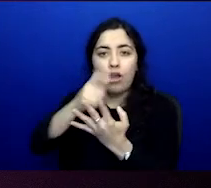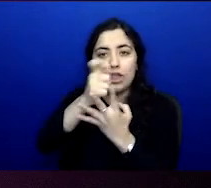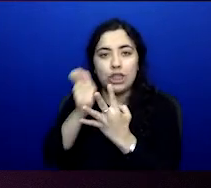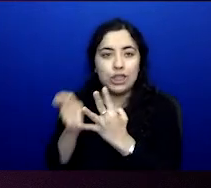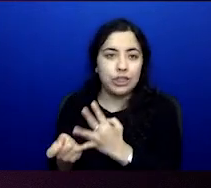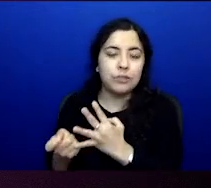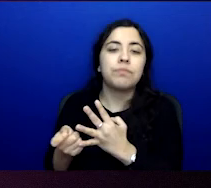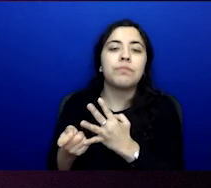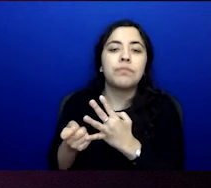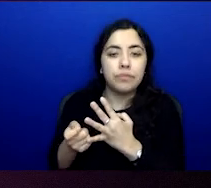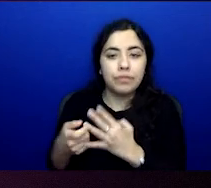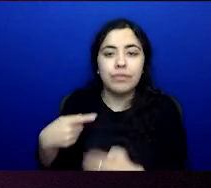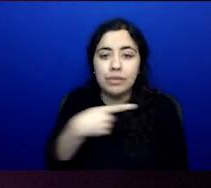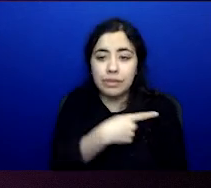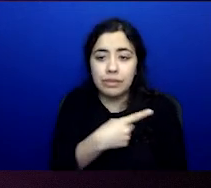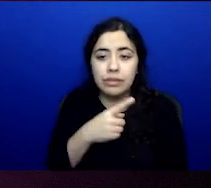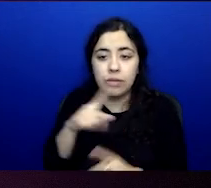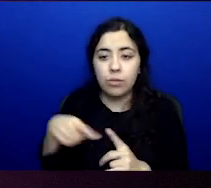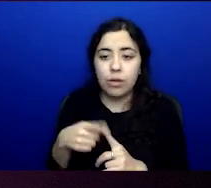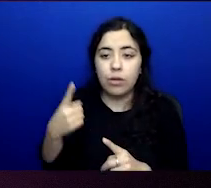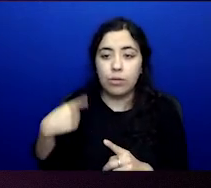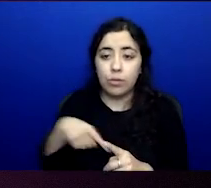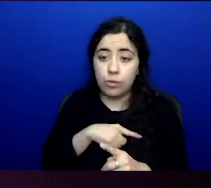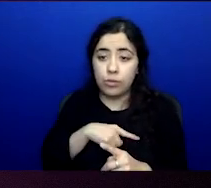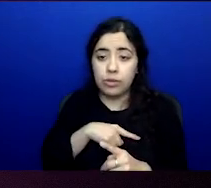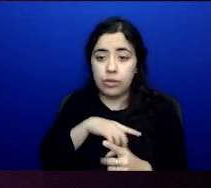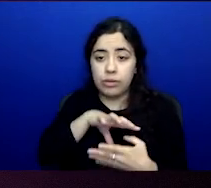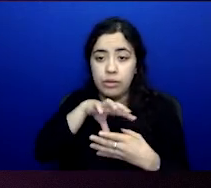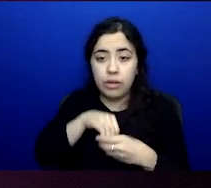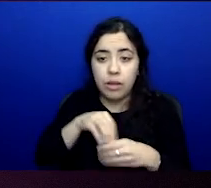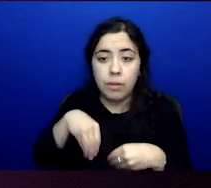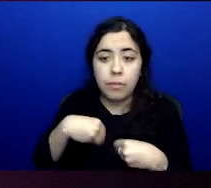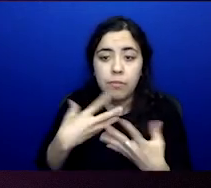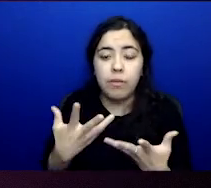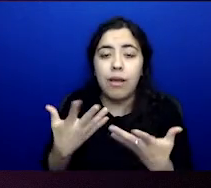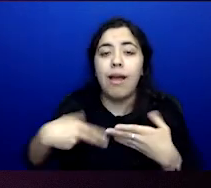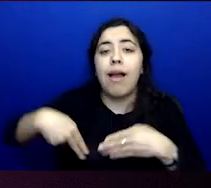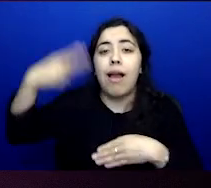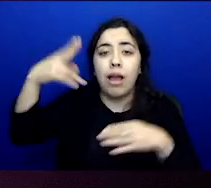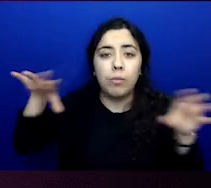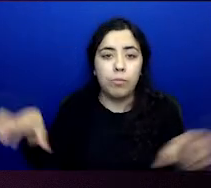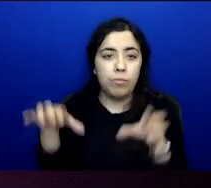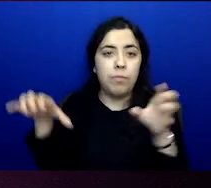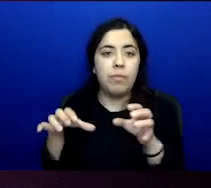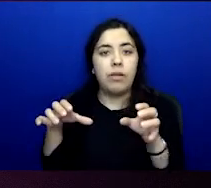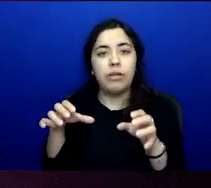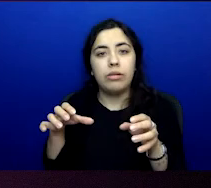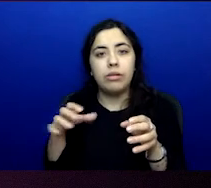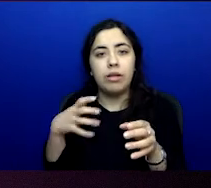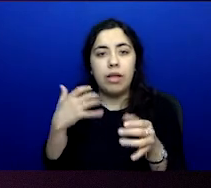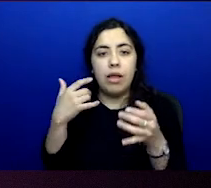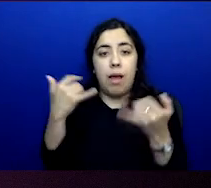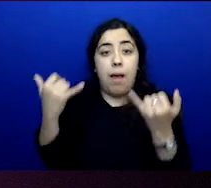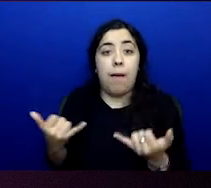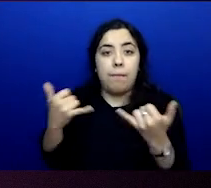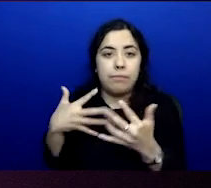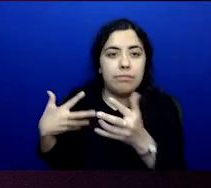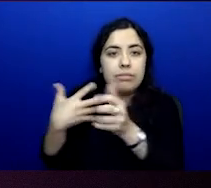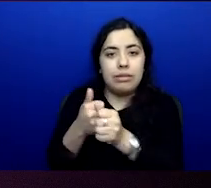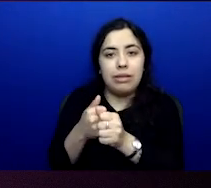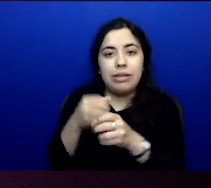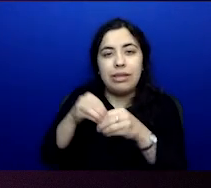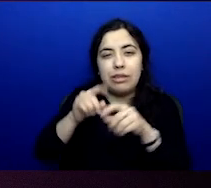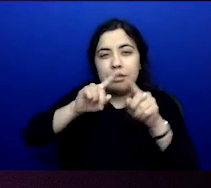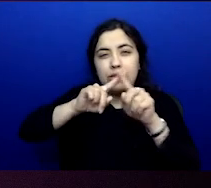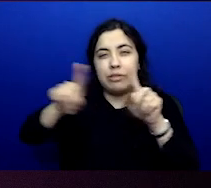words, this is when Redux will really come into place in providing a high-performance updates of app state to trigger all these changes in the different